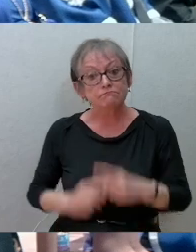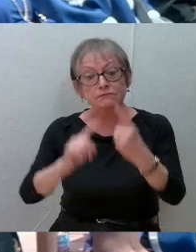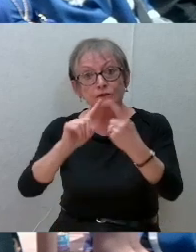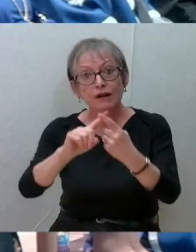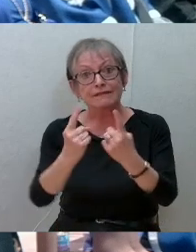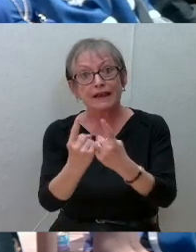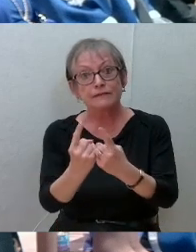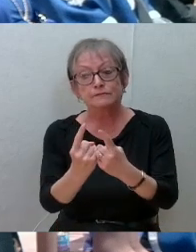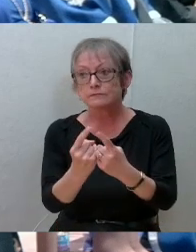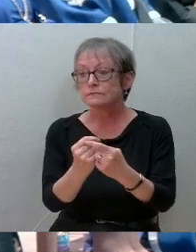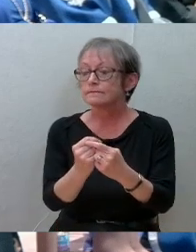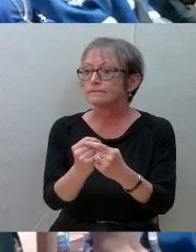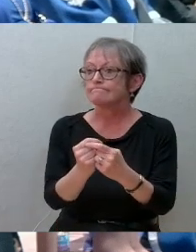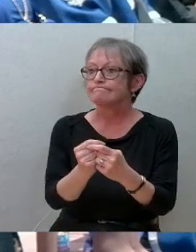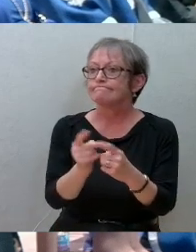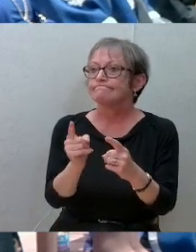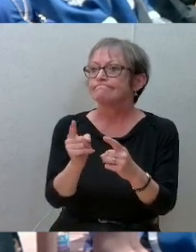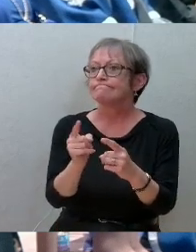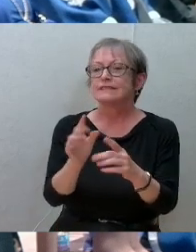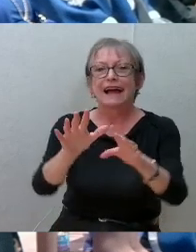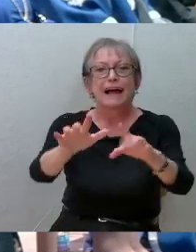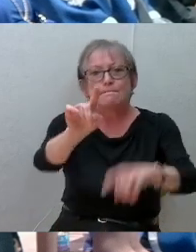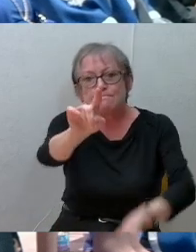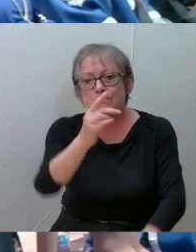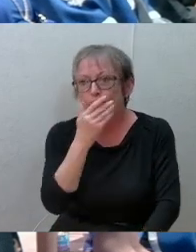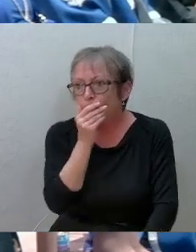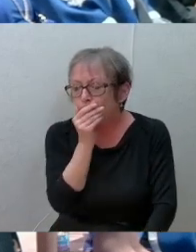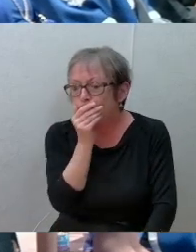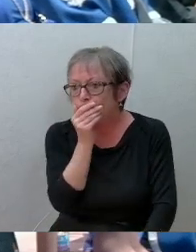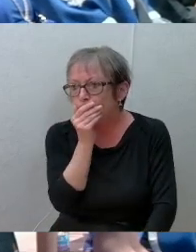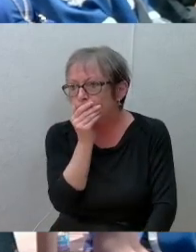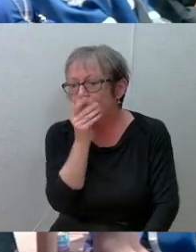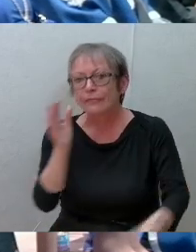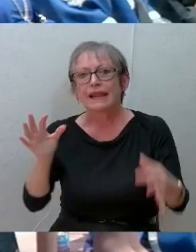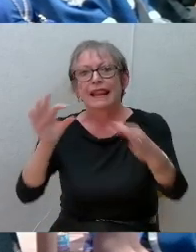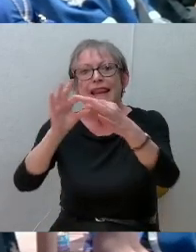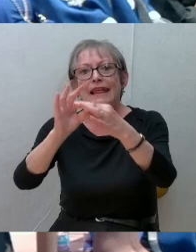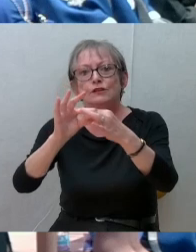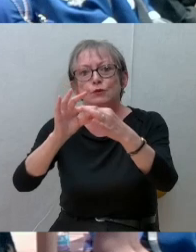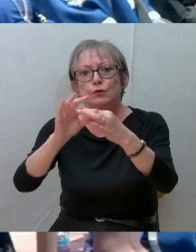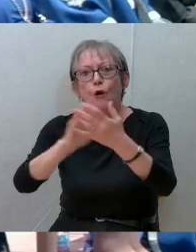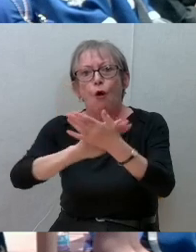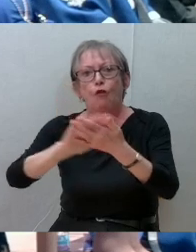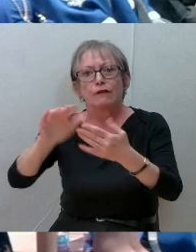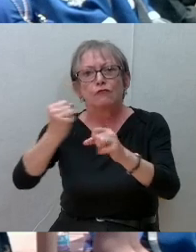do is, actually, it picks up on our Arnie graduate's